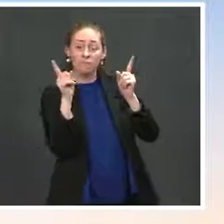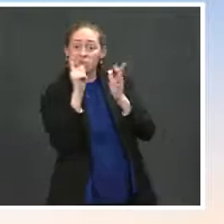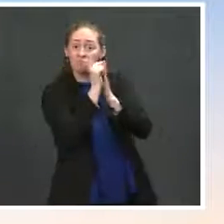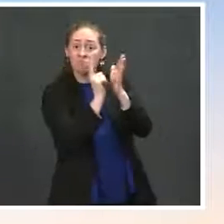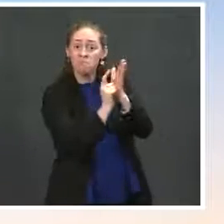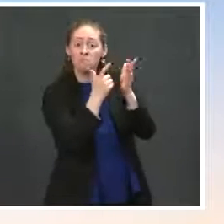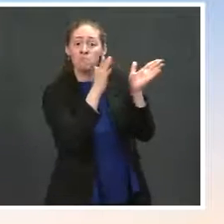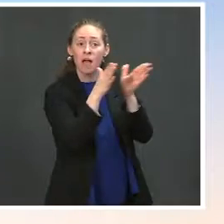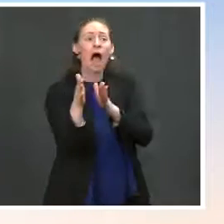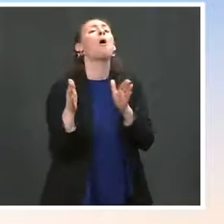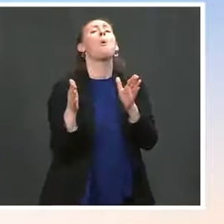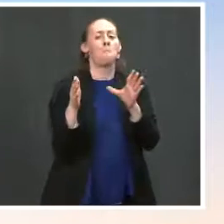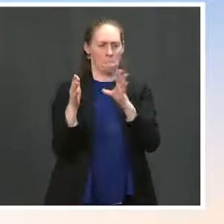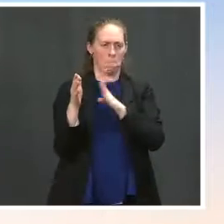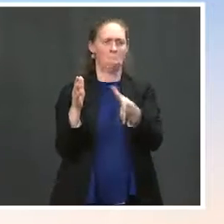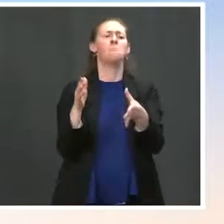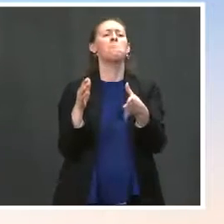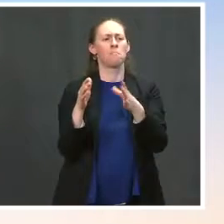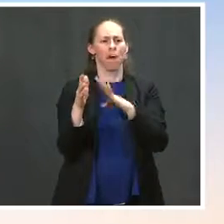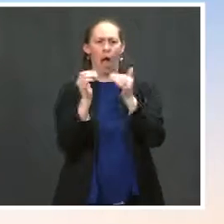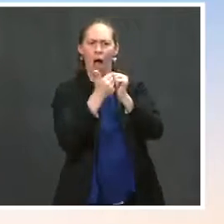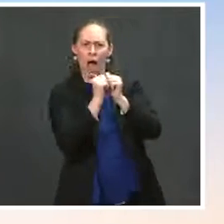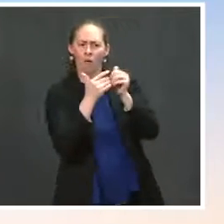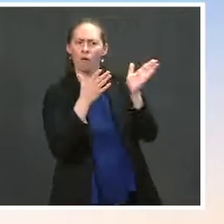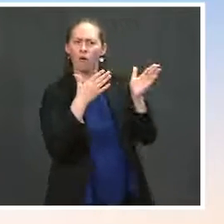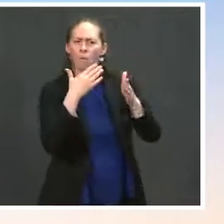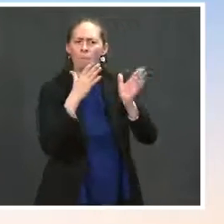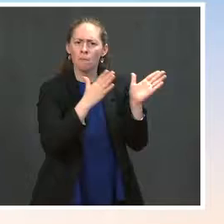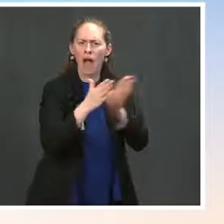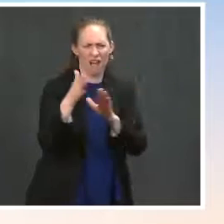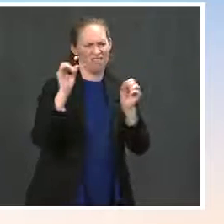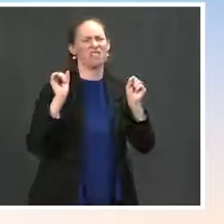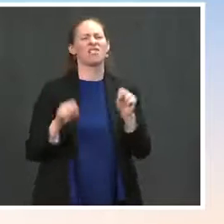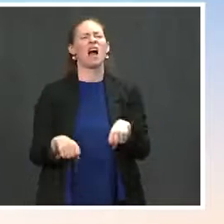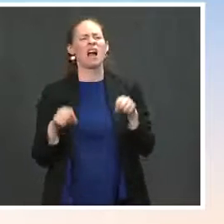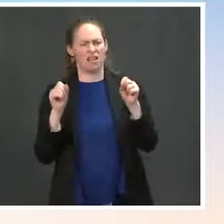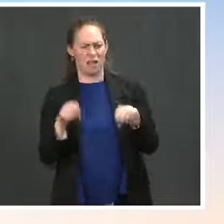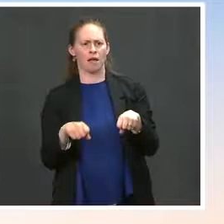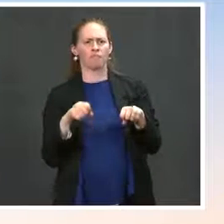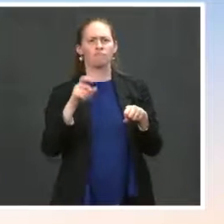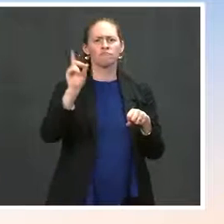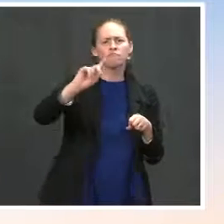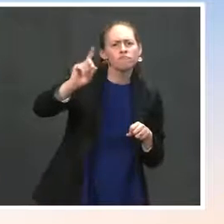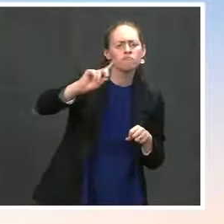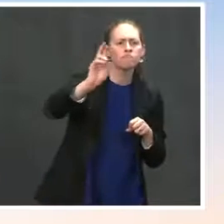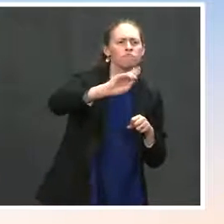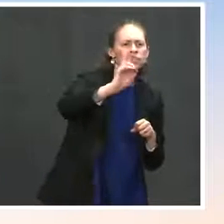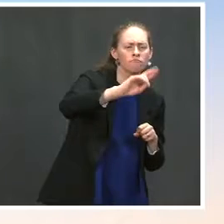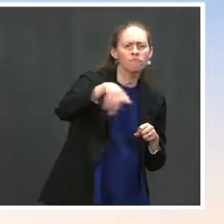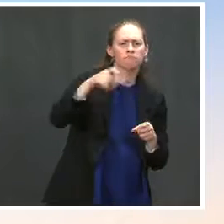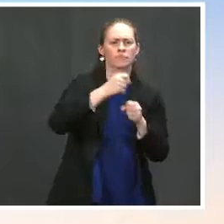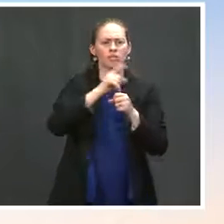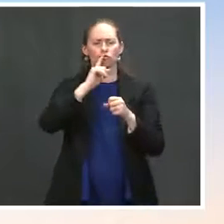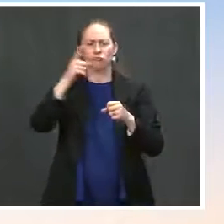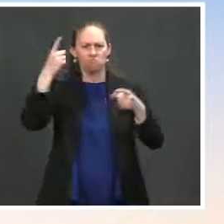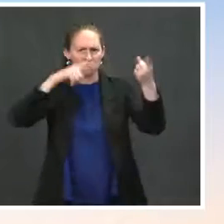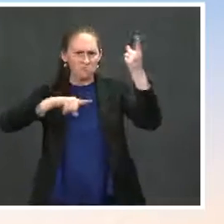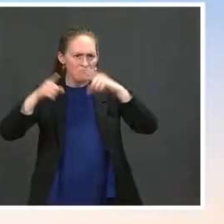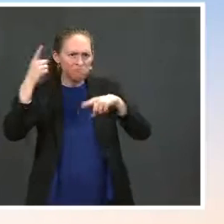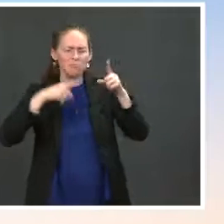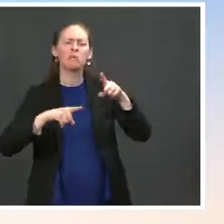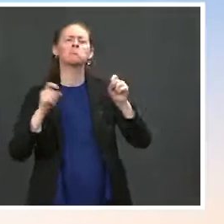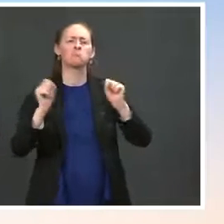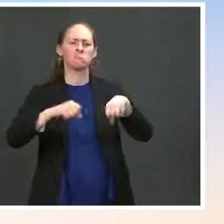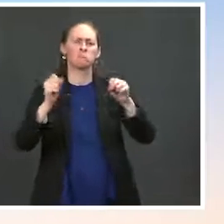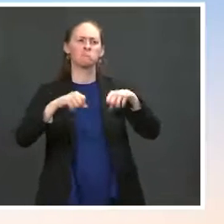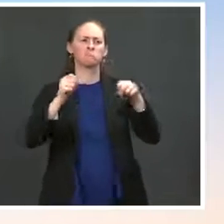different mechanisms for moving things forward. And we think it can be done on a bipartisan basis. And so we're looking for the opportunity to do